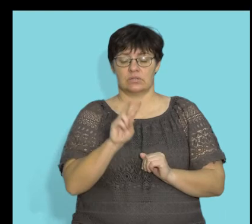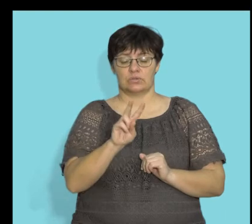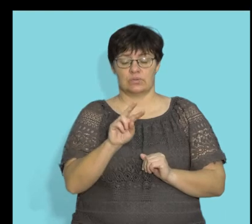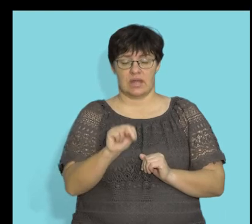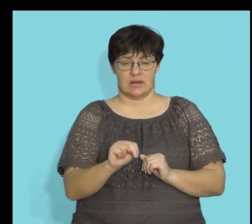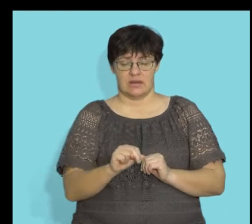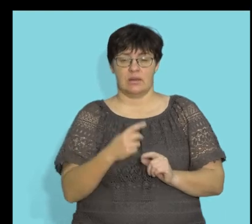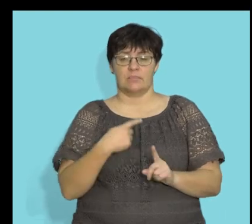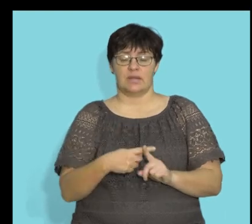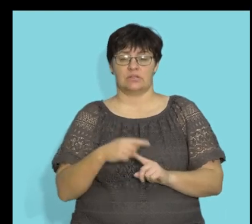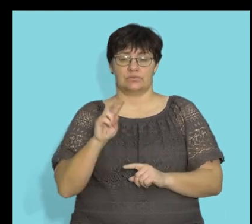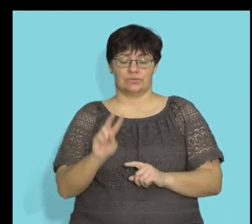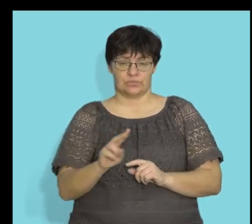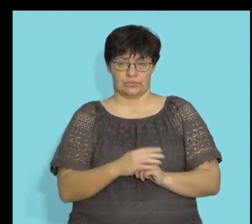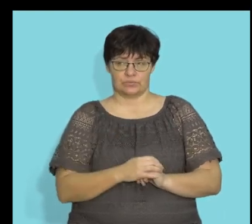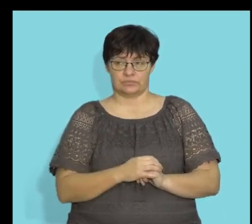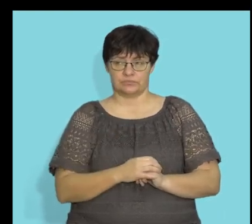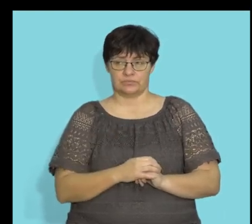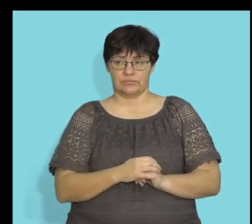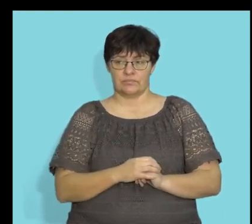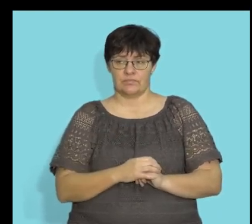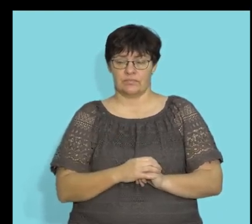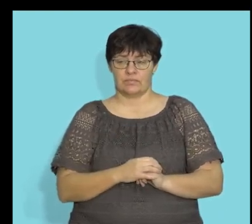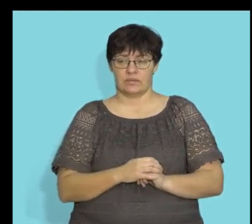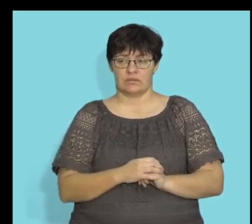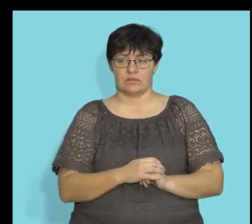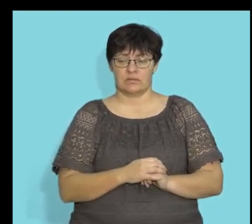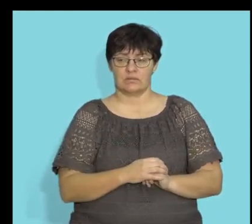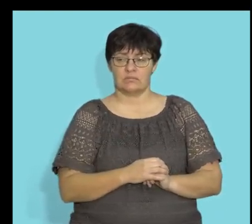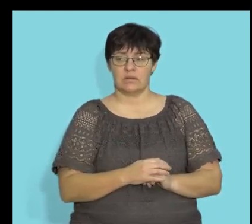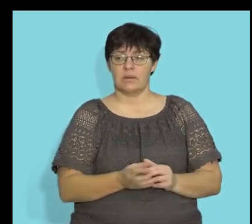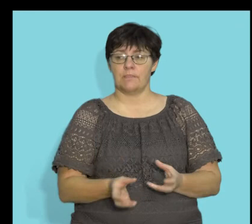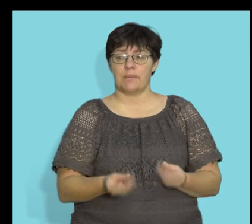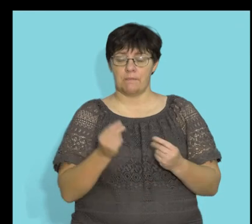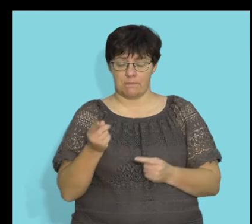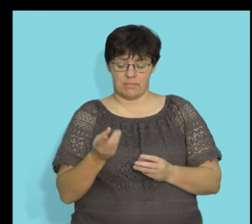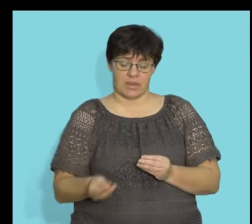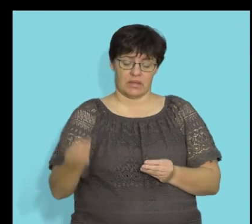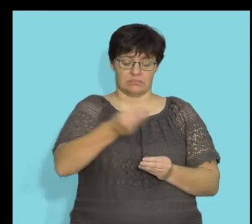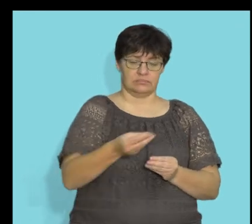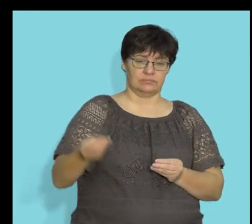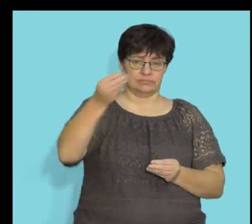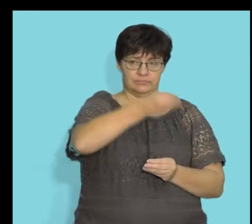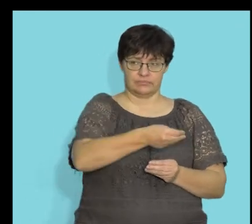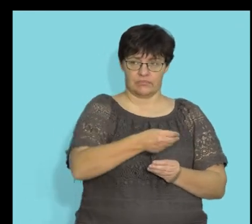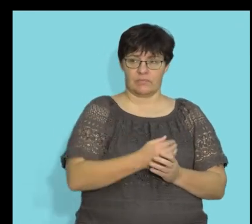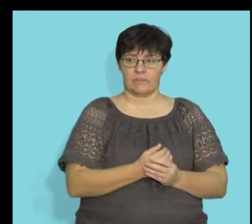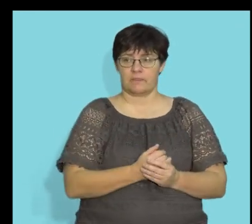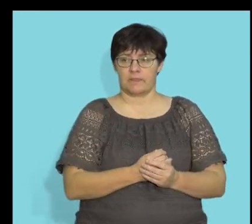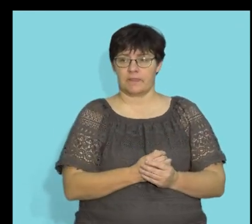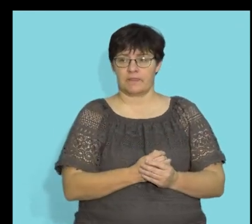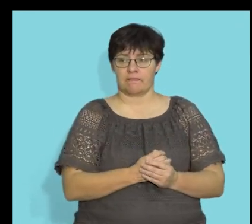minus 2n plus 2. In order to get to that step, I've distributed this negative